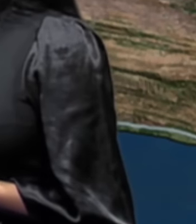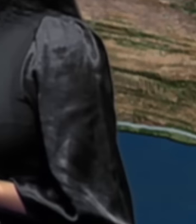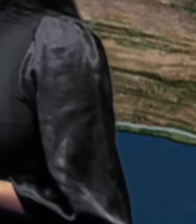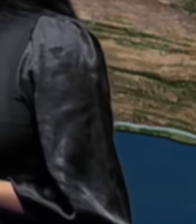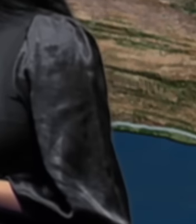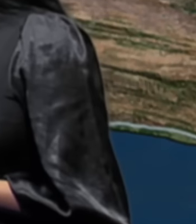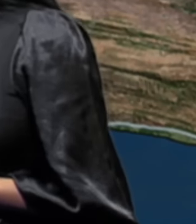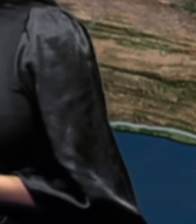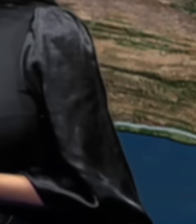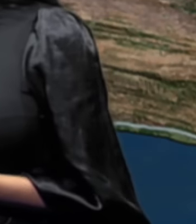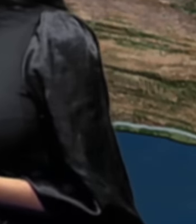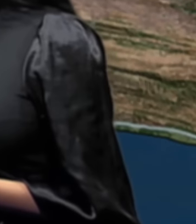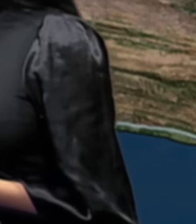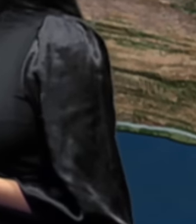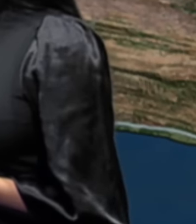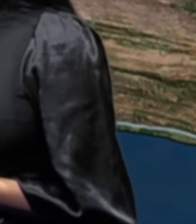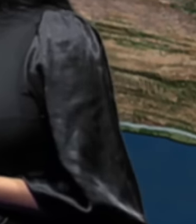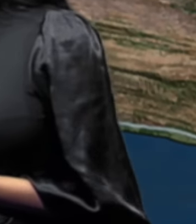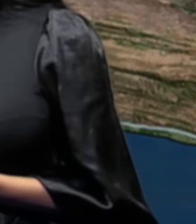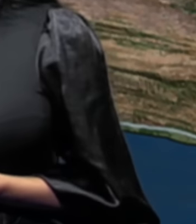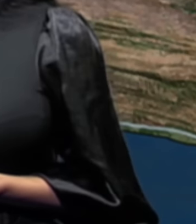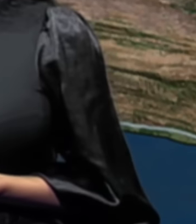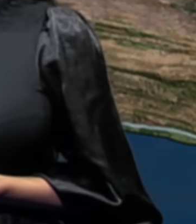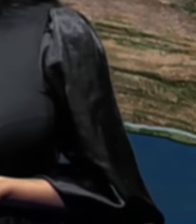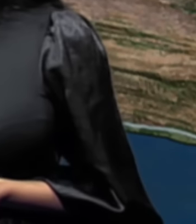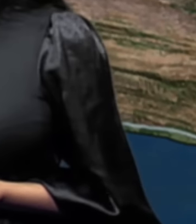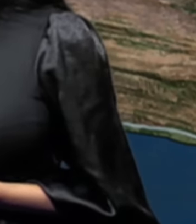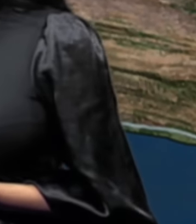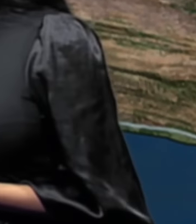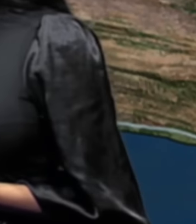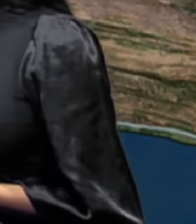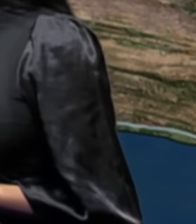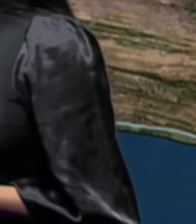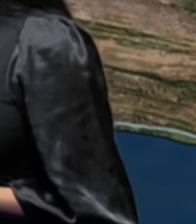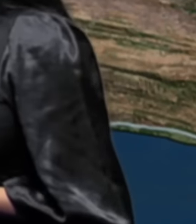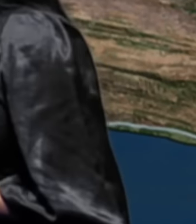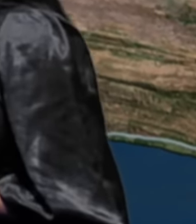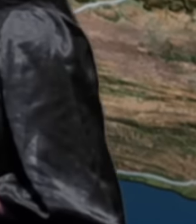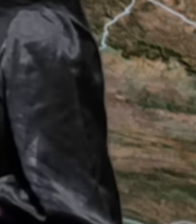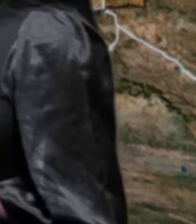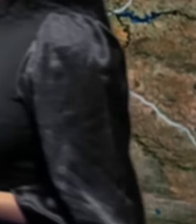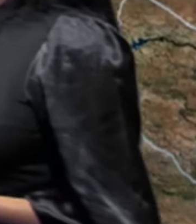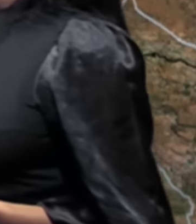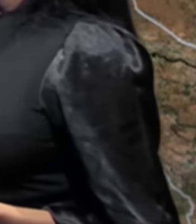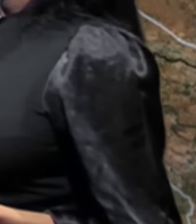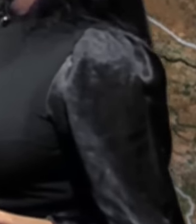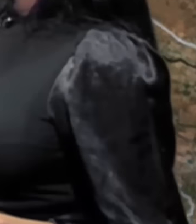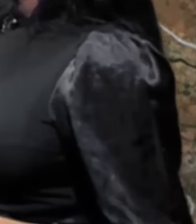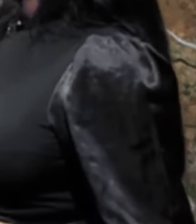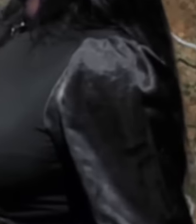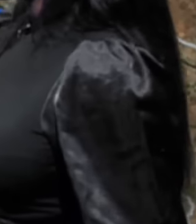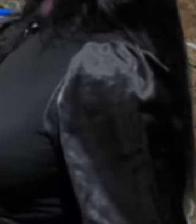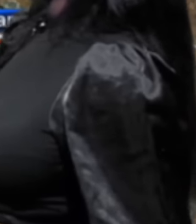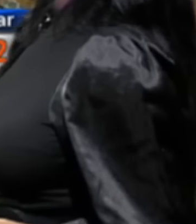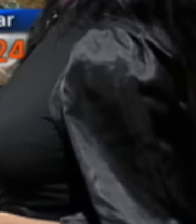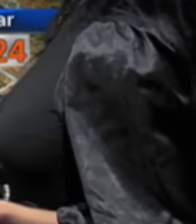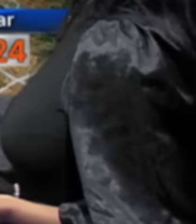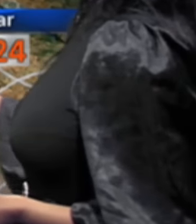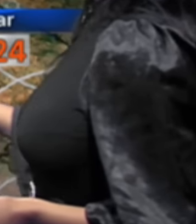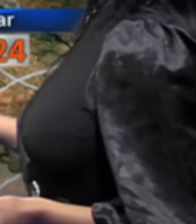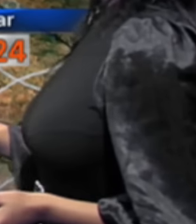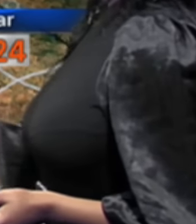di le 21 fa re lebelela Riversdale le teng ka digata di le 20 go ya go di le 20 porofense ya Northern Cape le teng mo